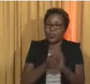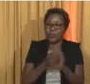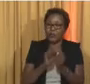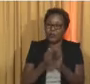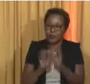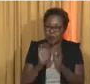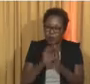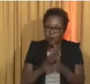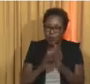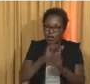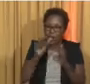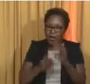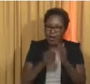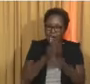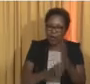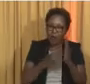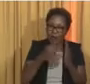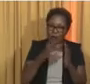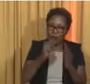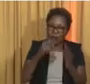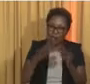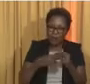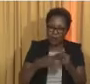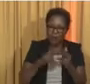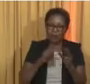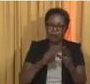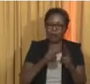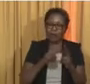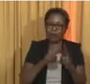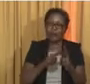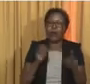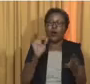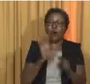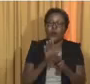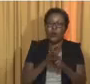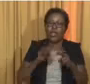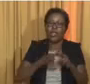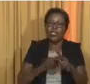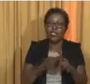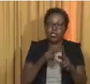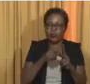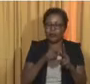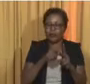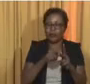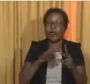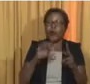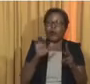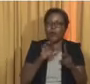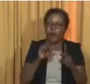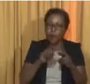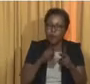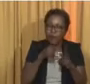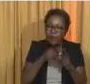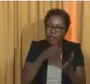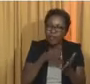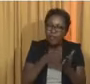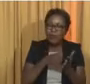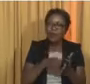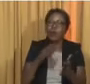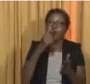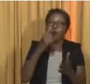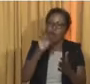257, provides for amendment by popular initiative. This process involves collection of at least 1 million